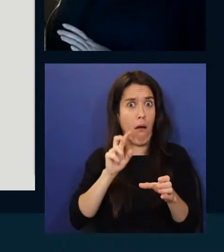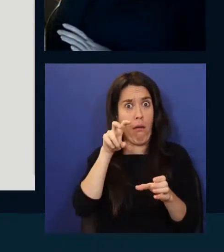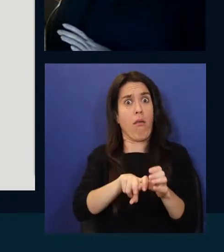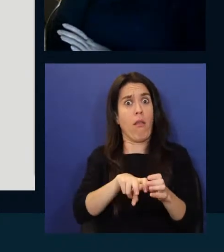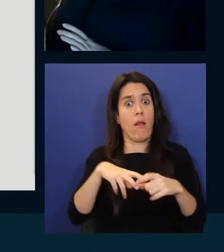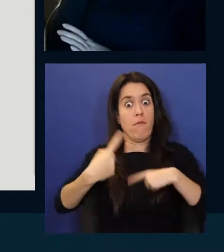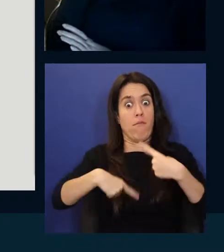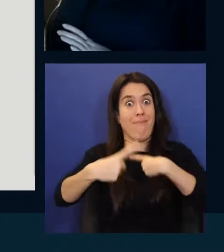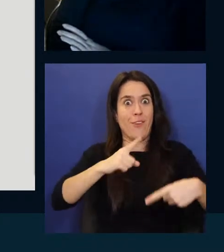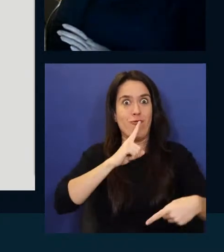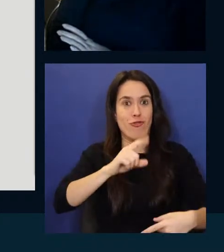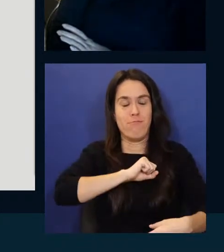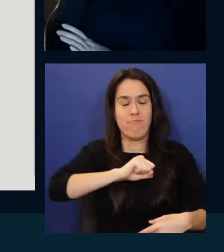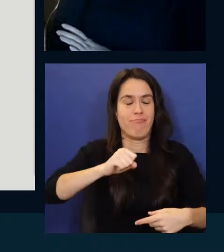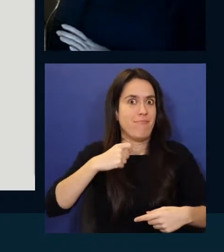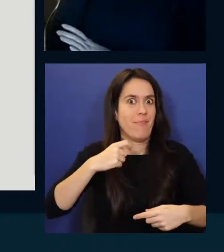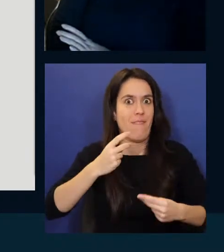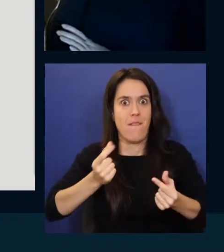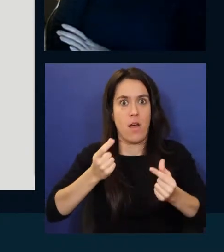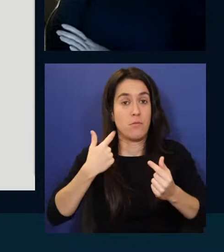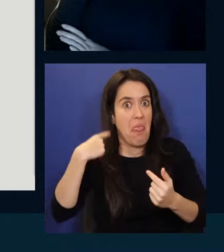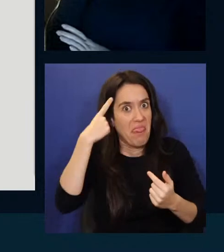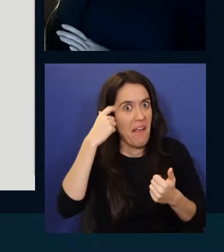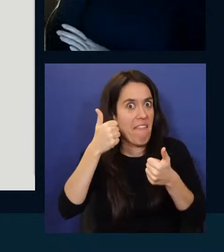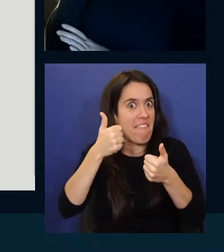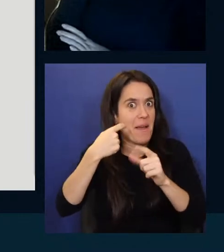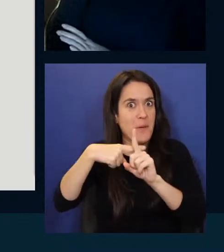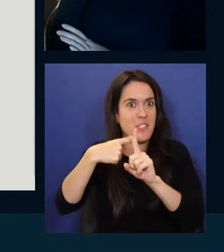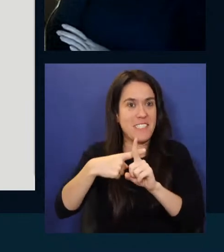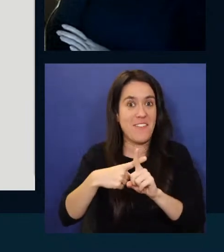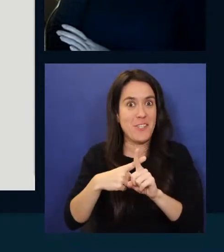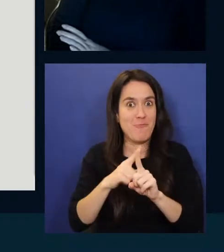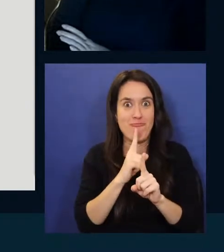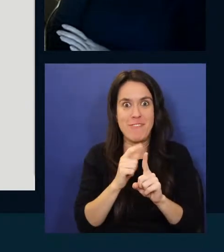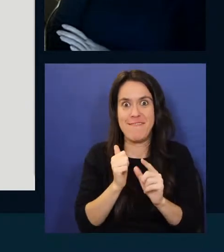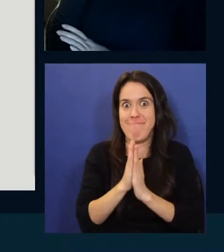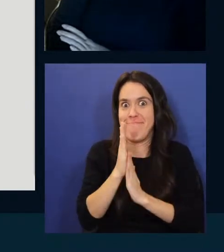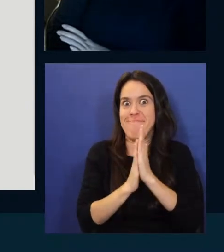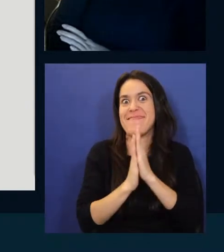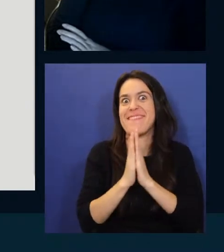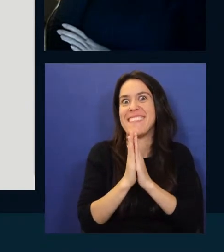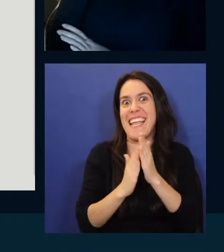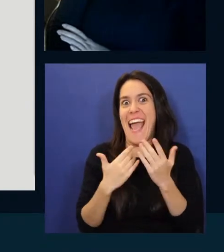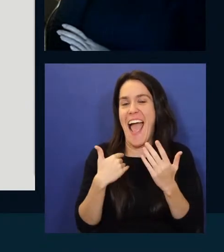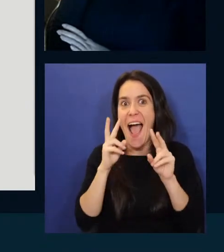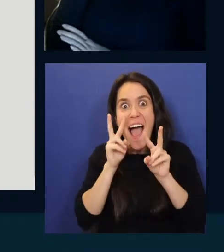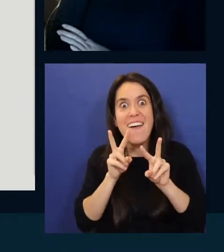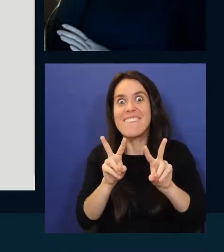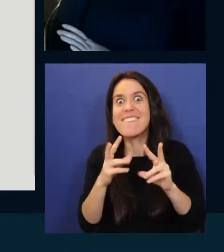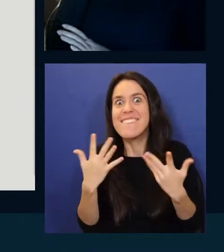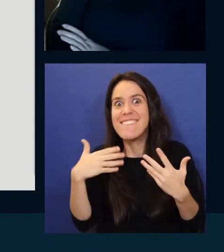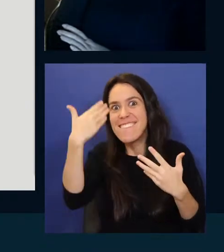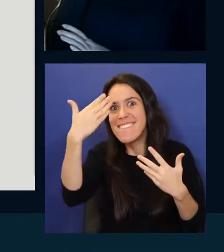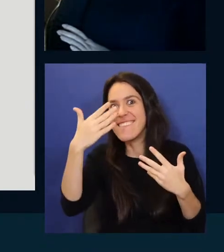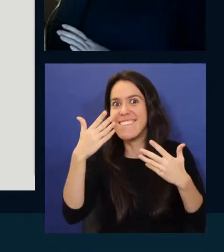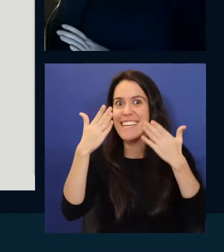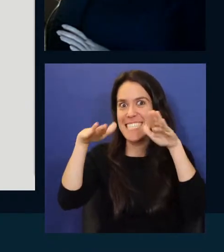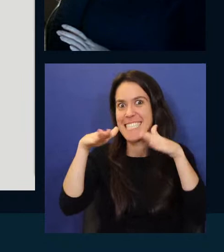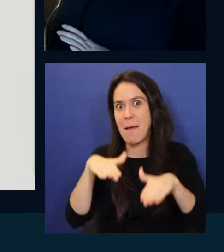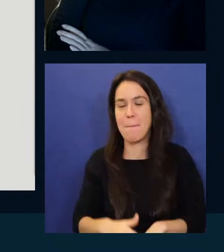my point of view. So super interesting, and I'm really much looking forward to this arriving.